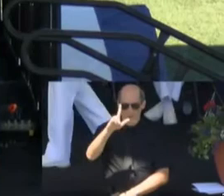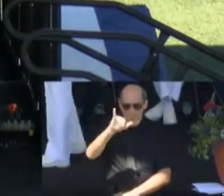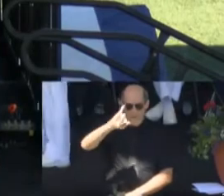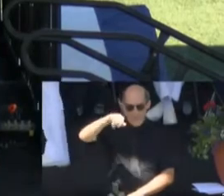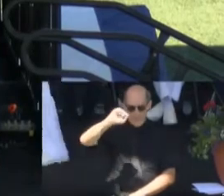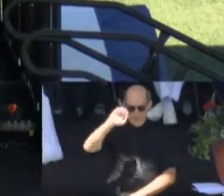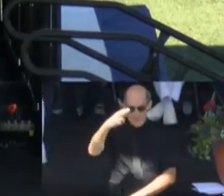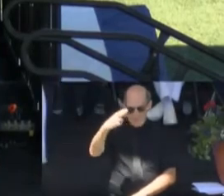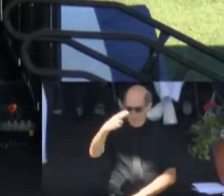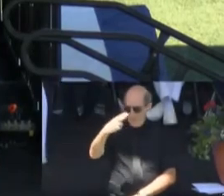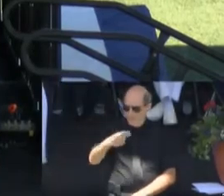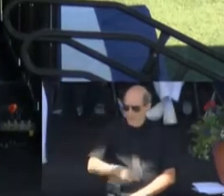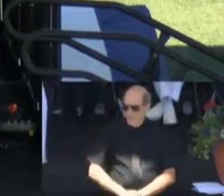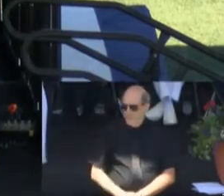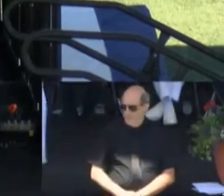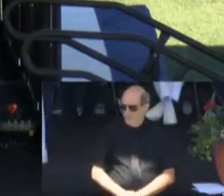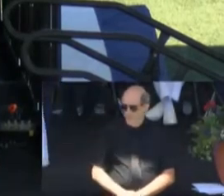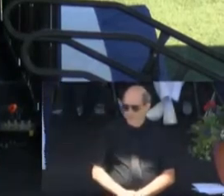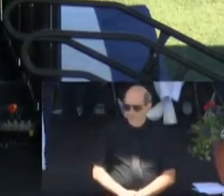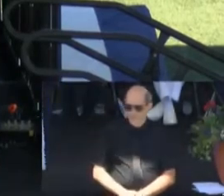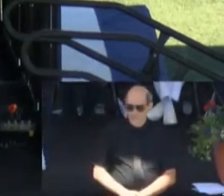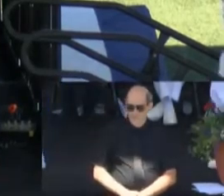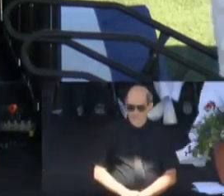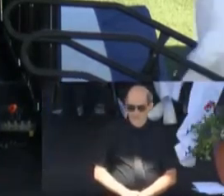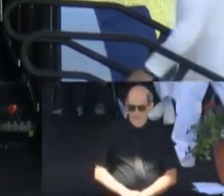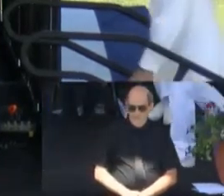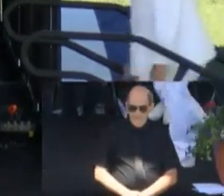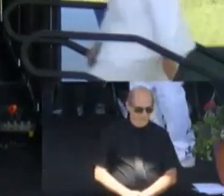Elijah Nason Dove.